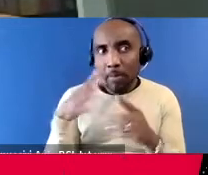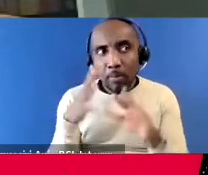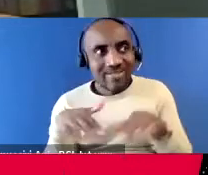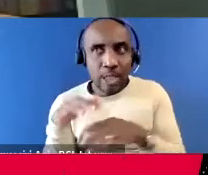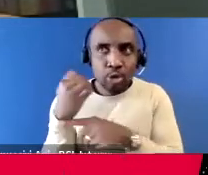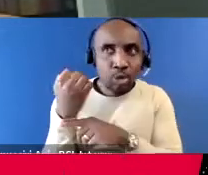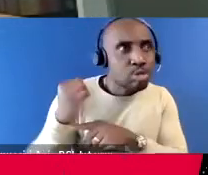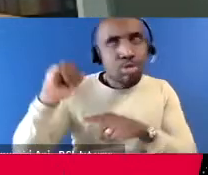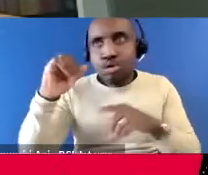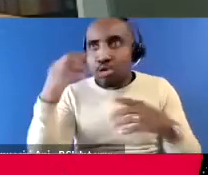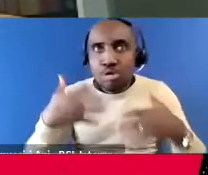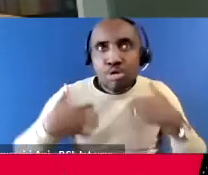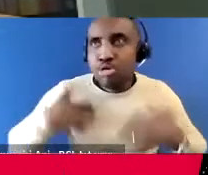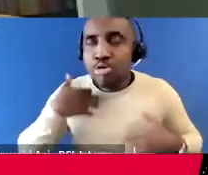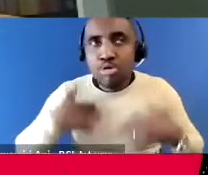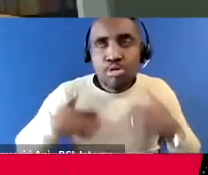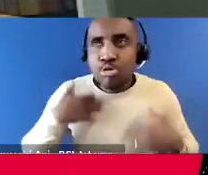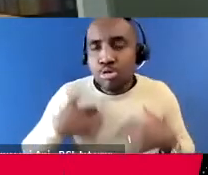rule on nationalistic lines.